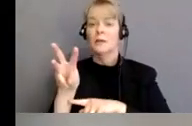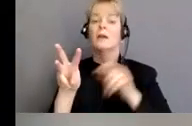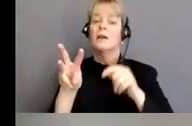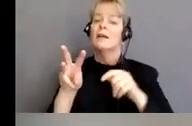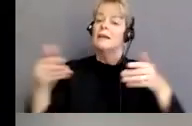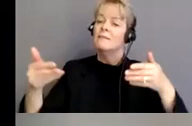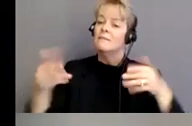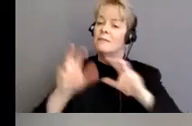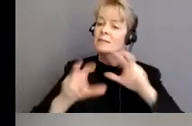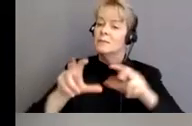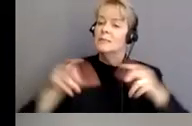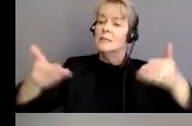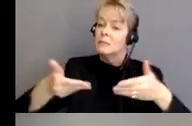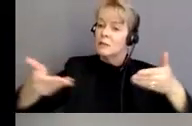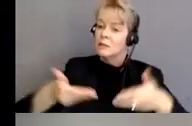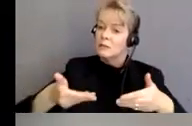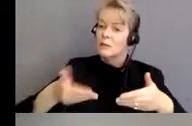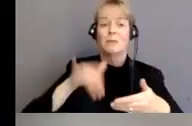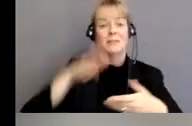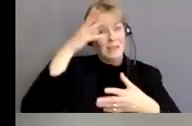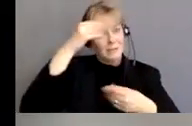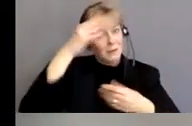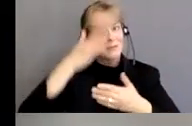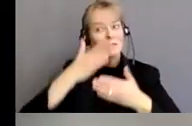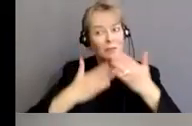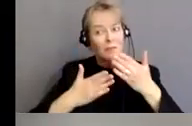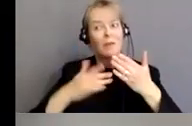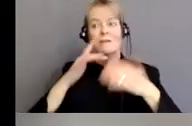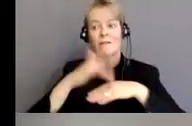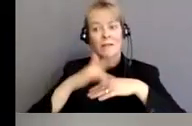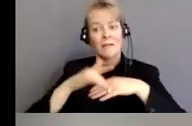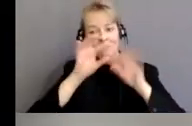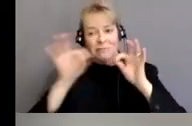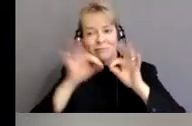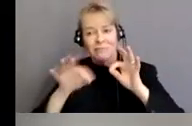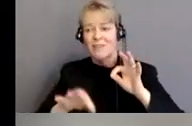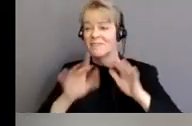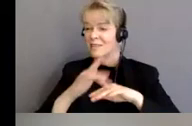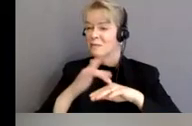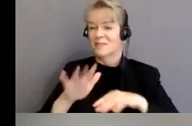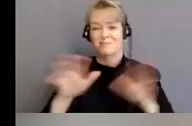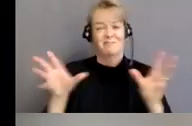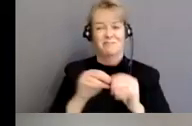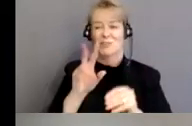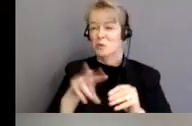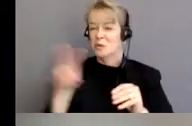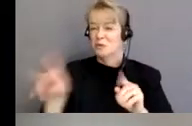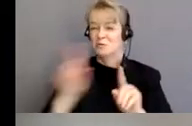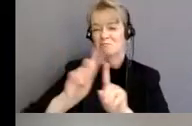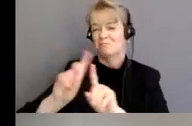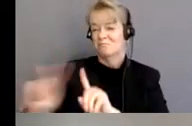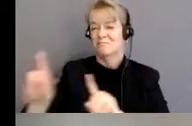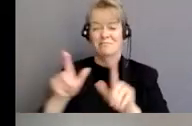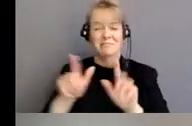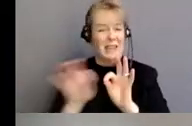we've shared with you is available in 22 languages, including, Tagalog, Spanish,